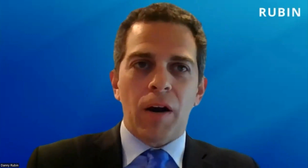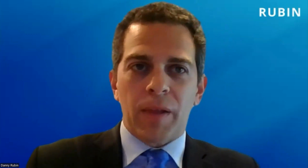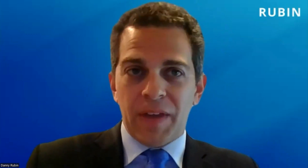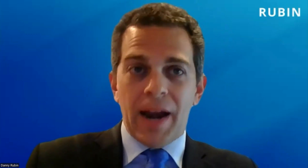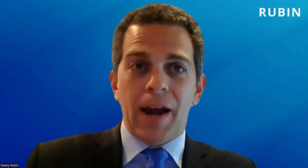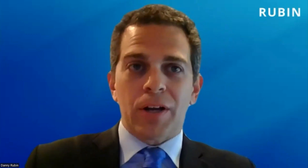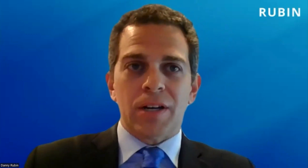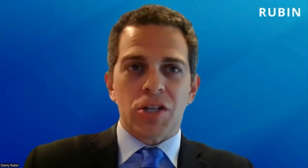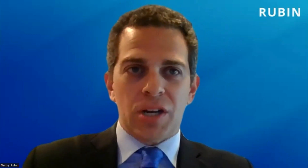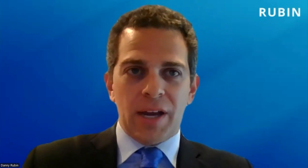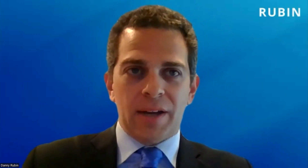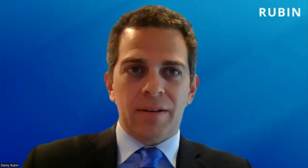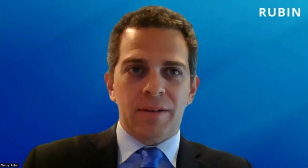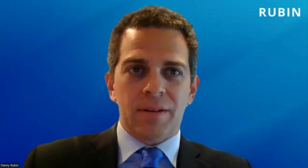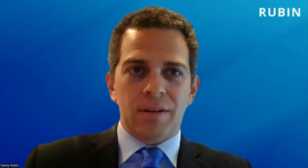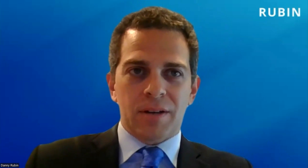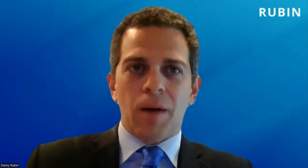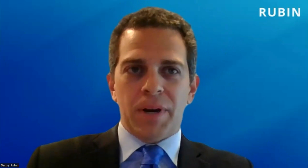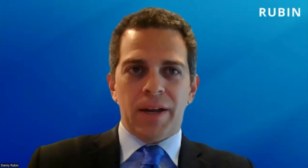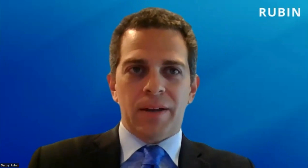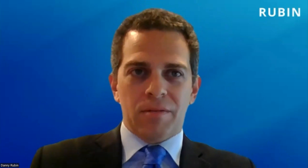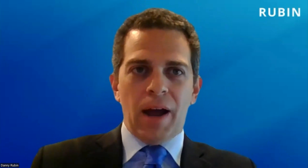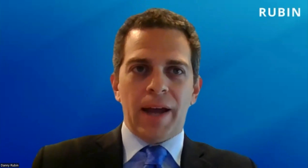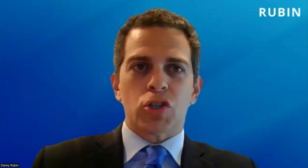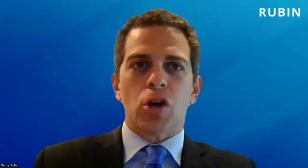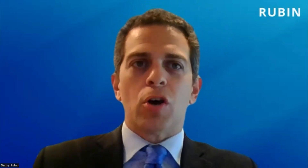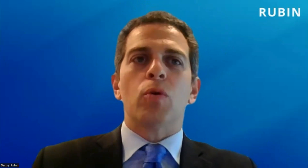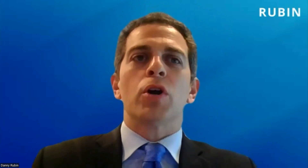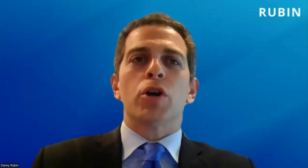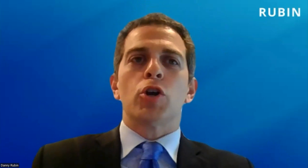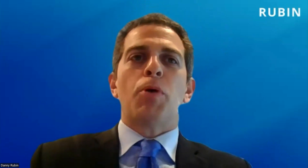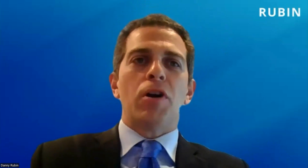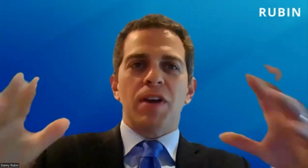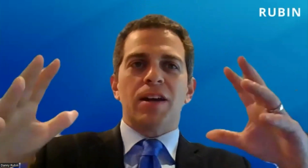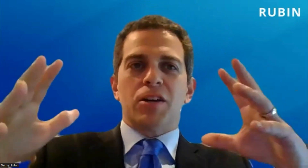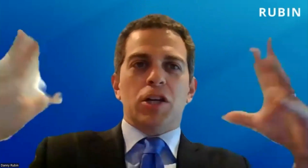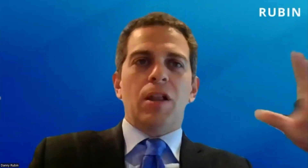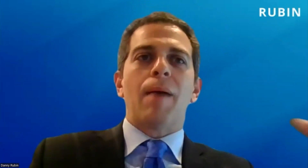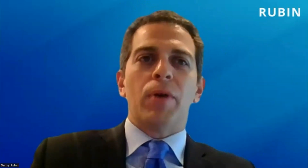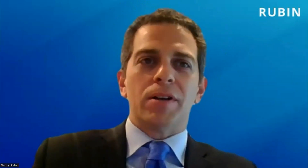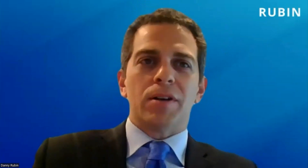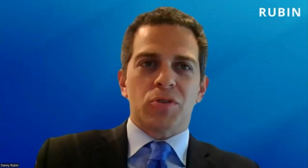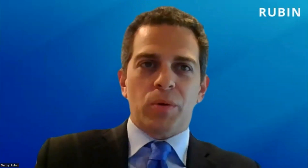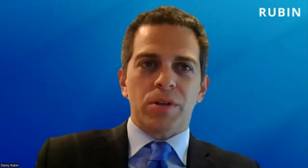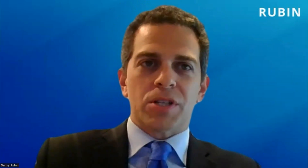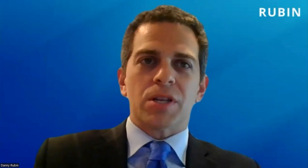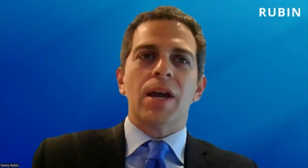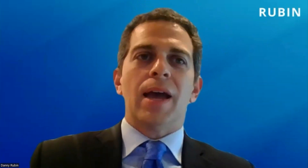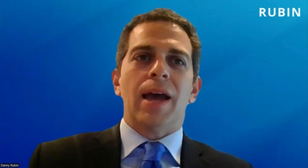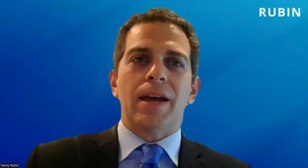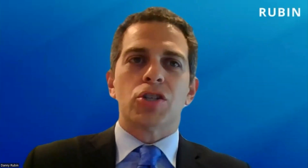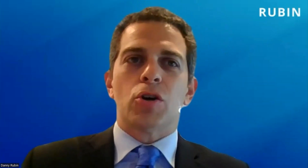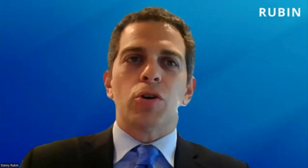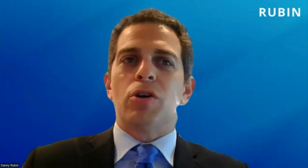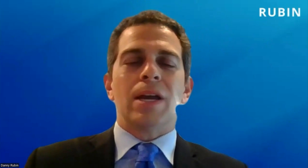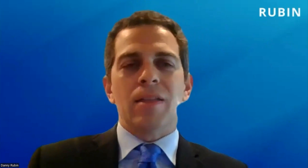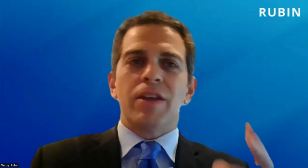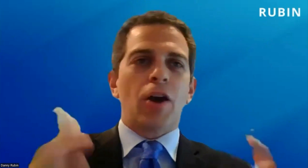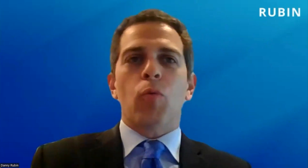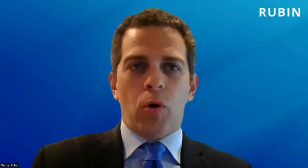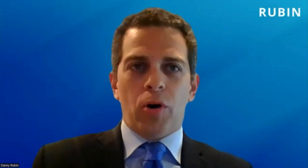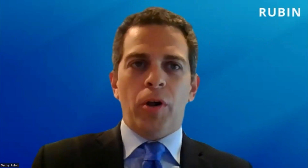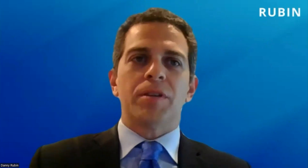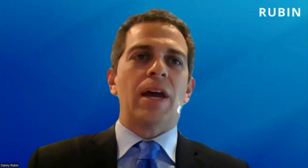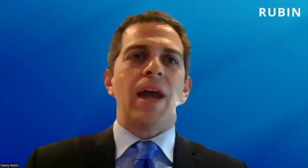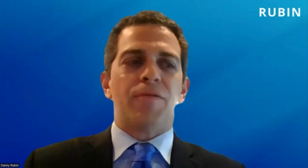all know Carrier, like the air conditioning company, right? So you're part of a conglomerate of sorts. And so you're